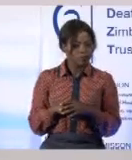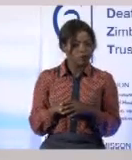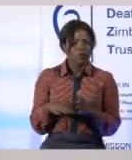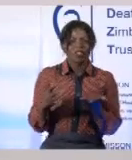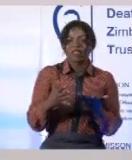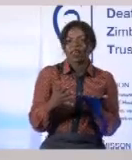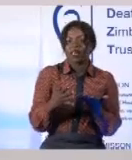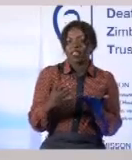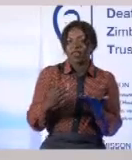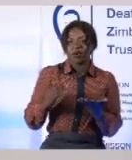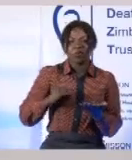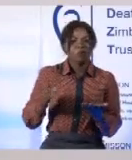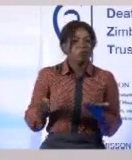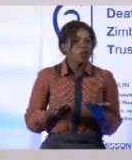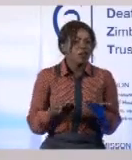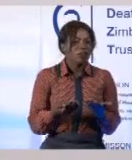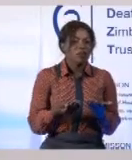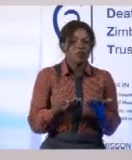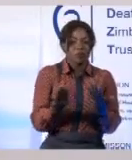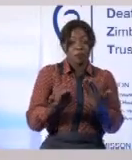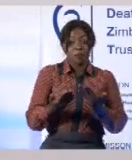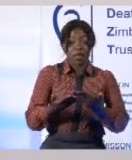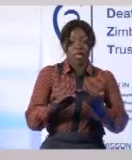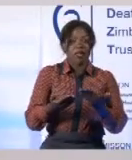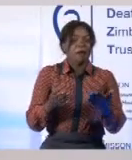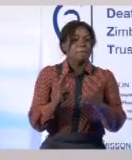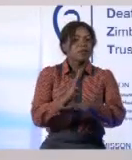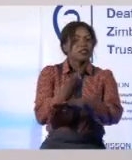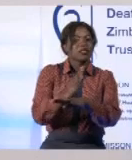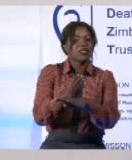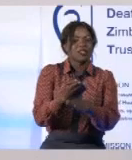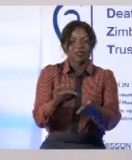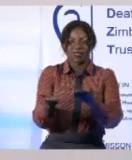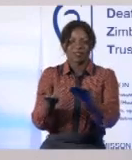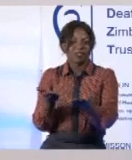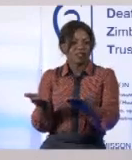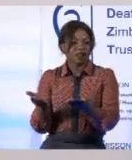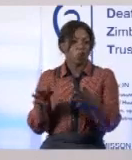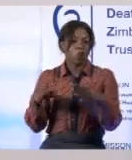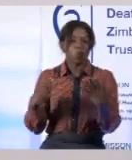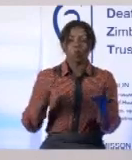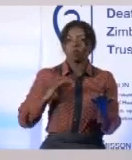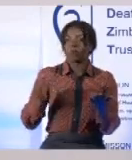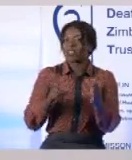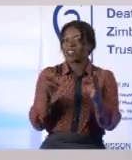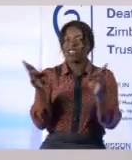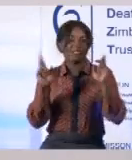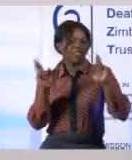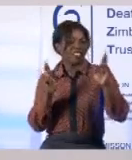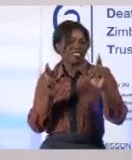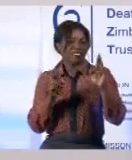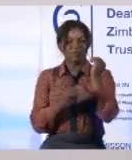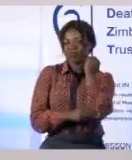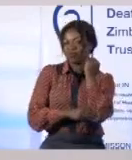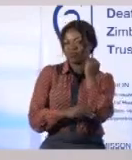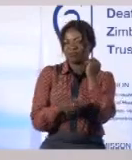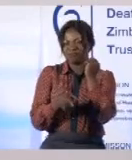madzimai arikutengesa pamusika? Are they women who are... What sort of